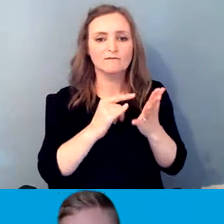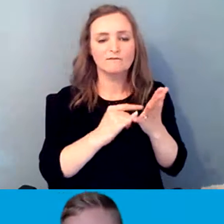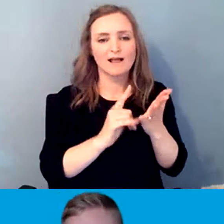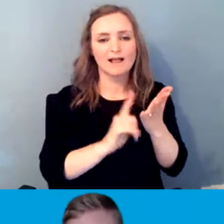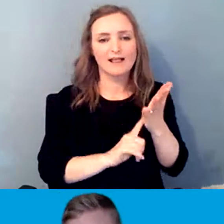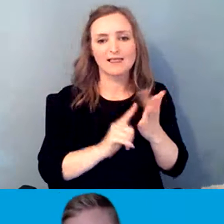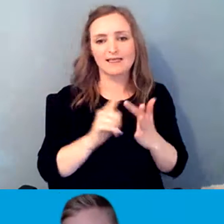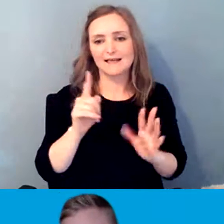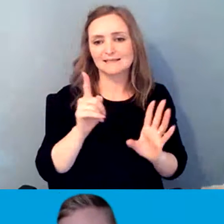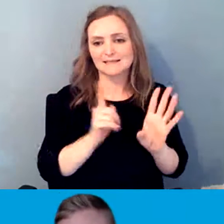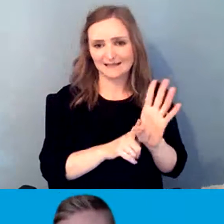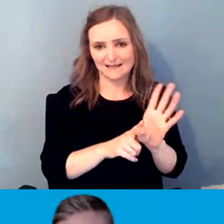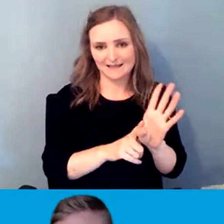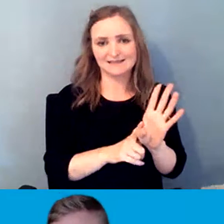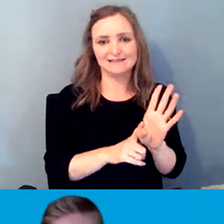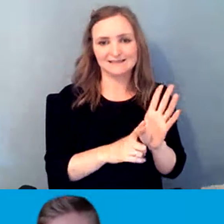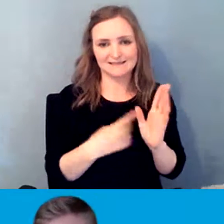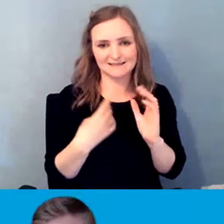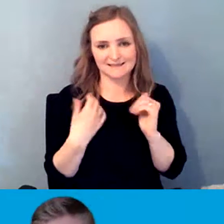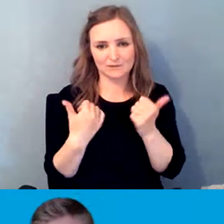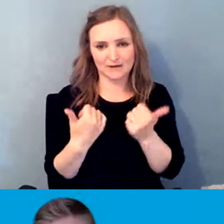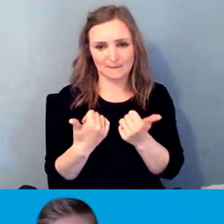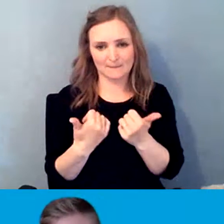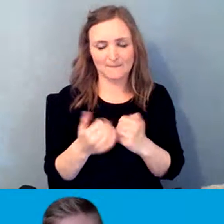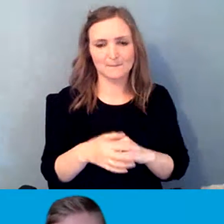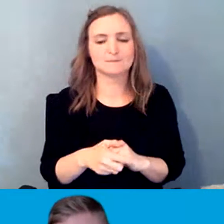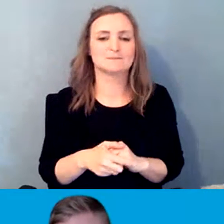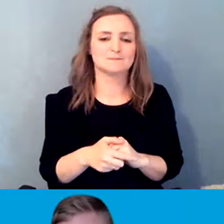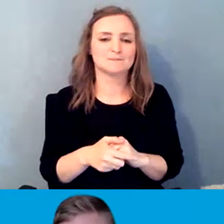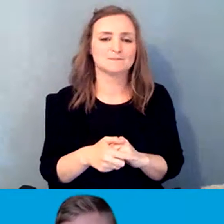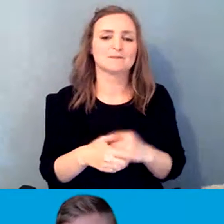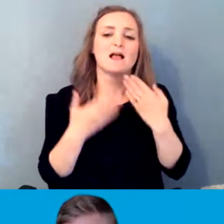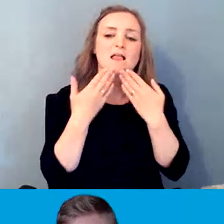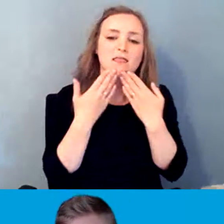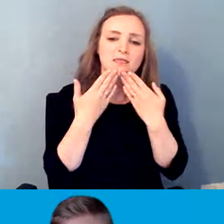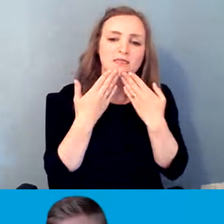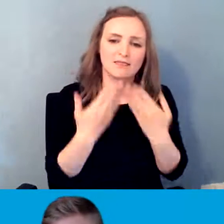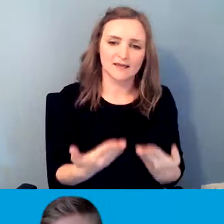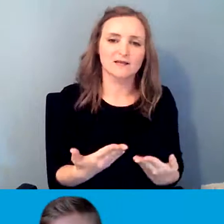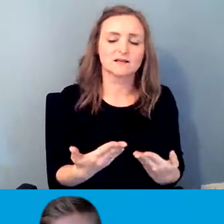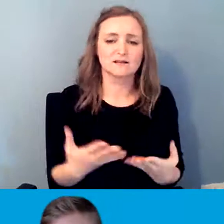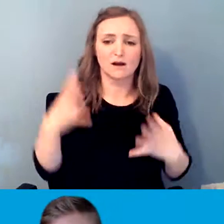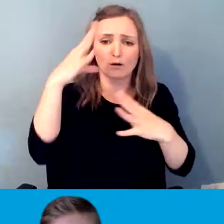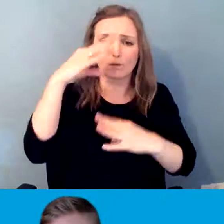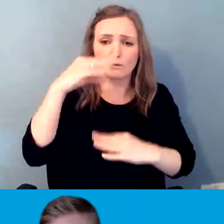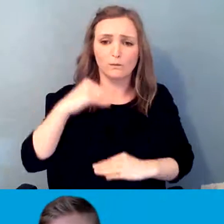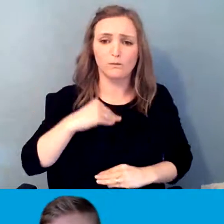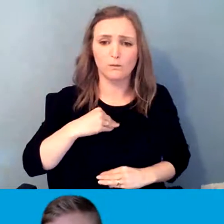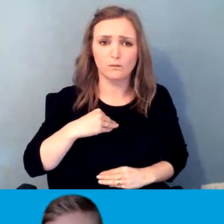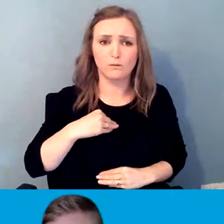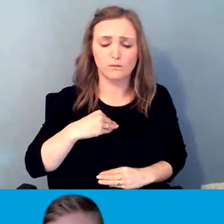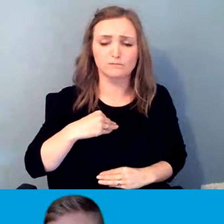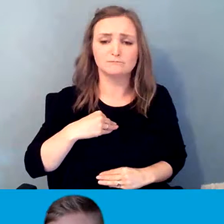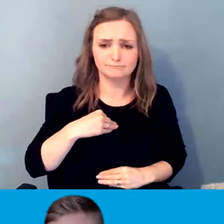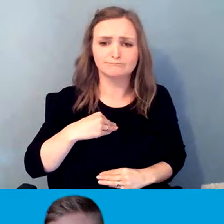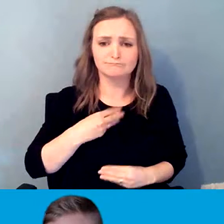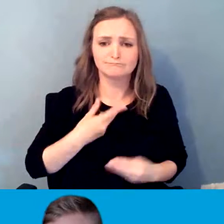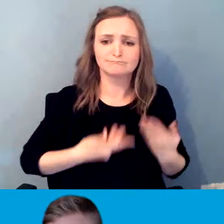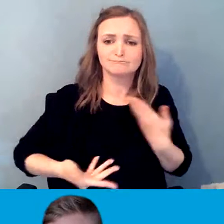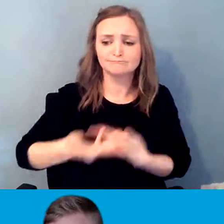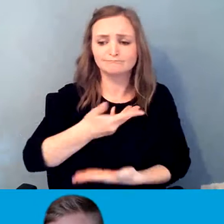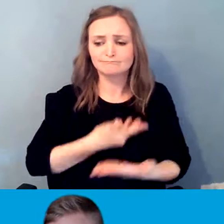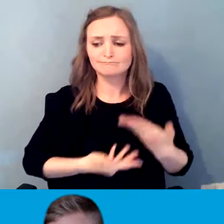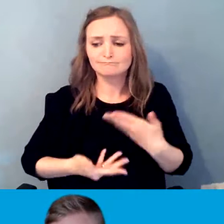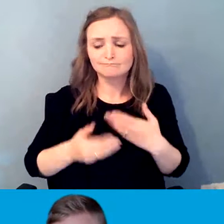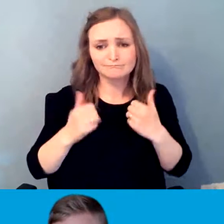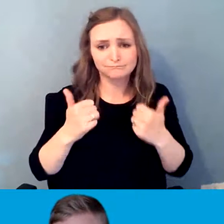time. Thanks very much, and thank you for a really informative session and for joining us with a conversation here. It's